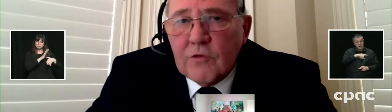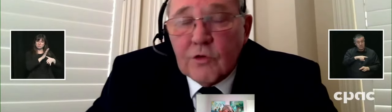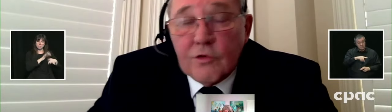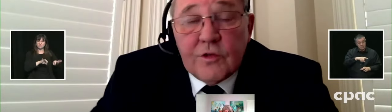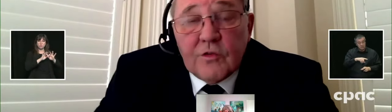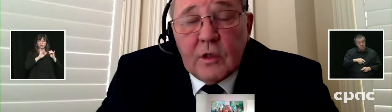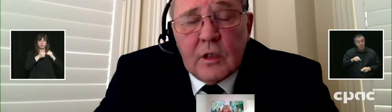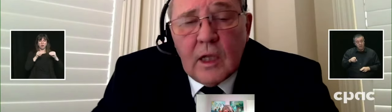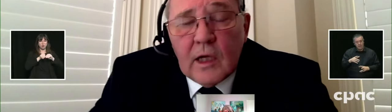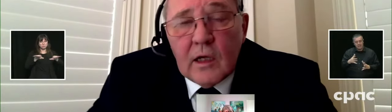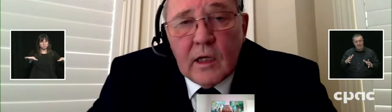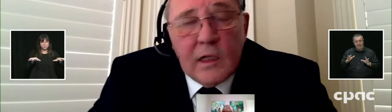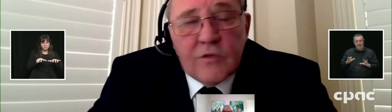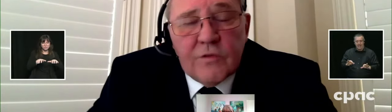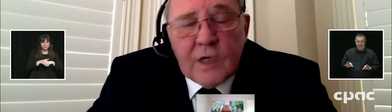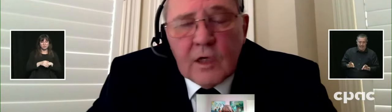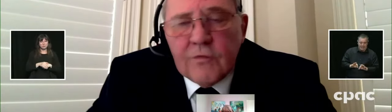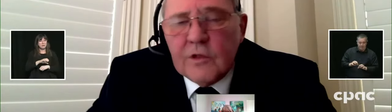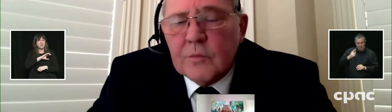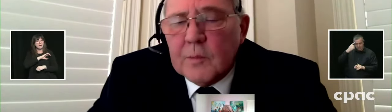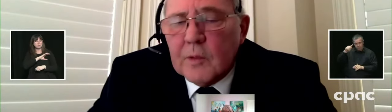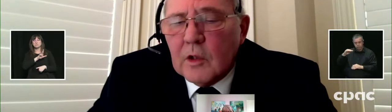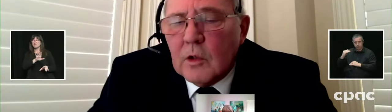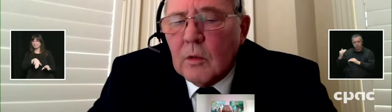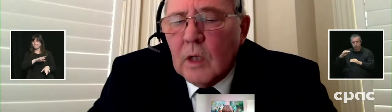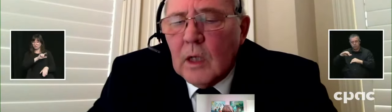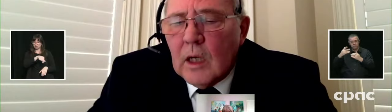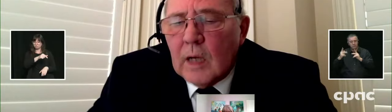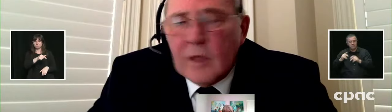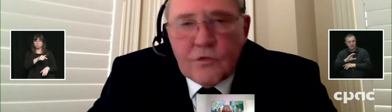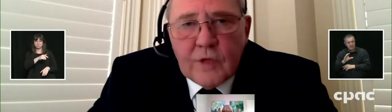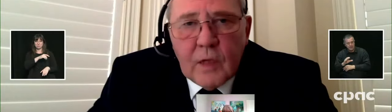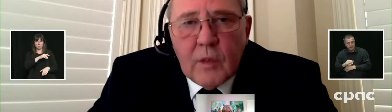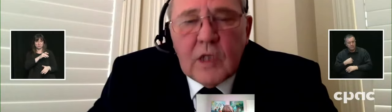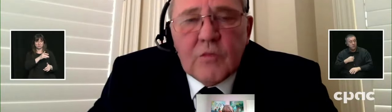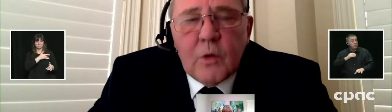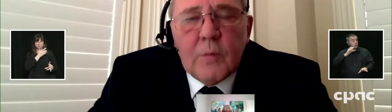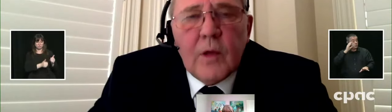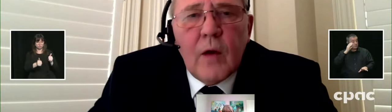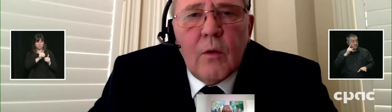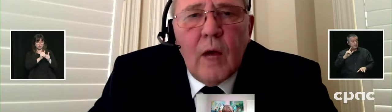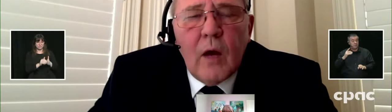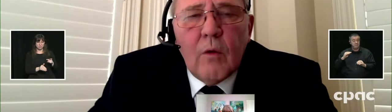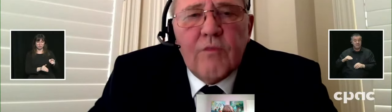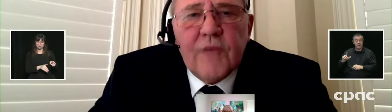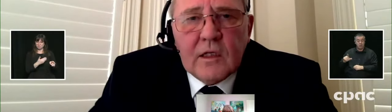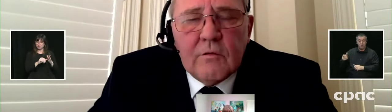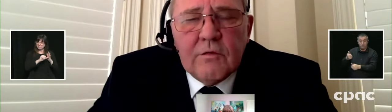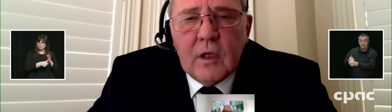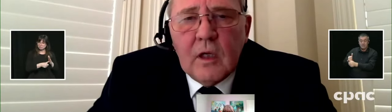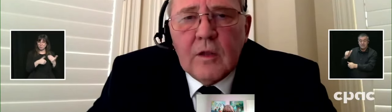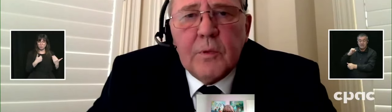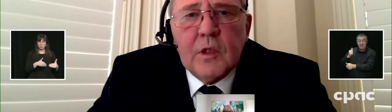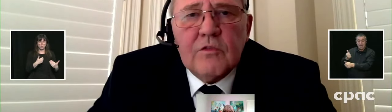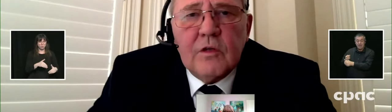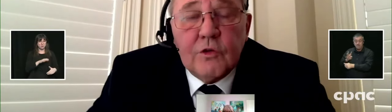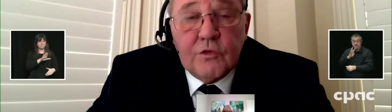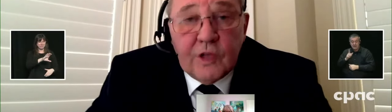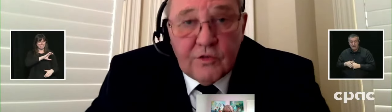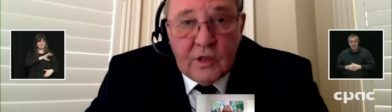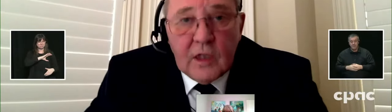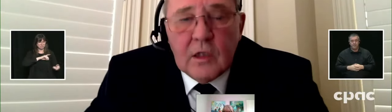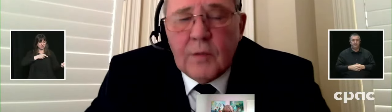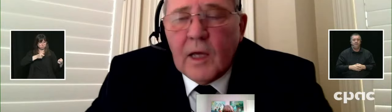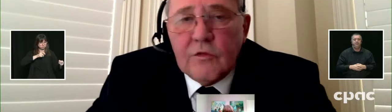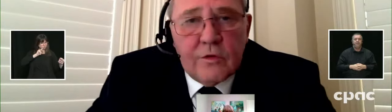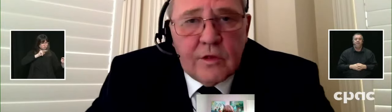jurisdiction, and I listened very carefully to Premier Legault yesterday when he spoke about how effective the police of jurisdiction in